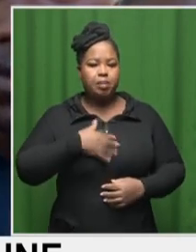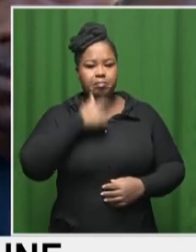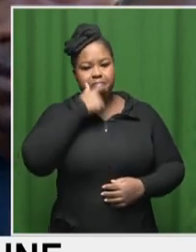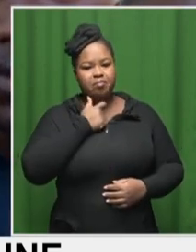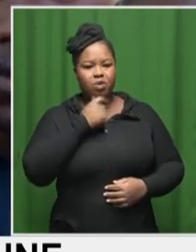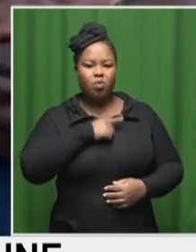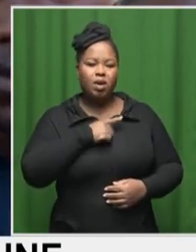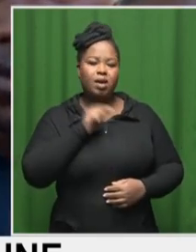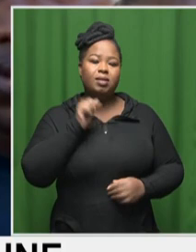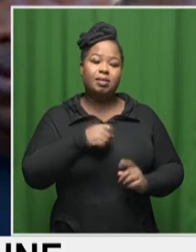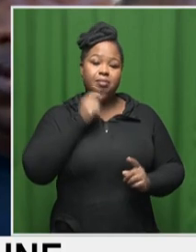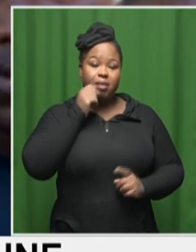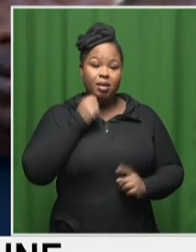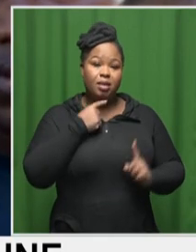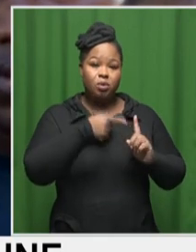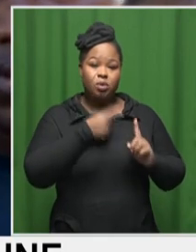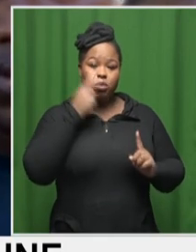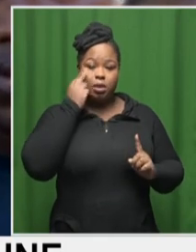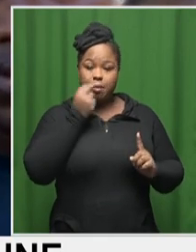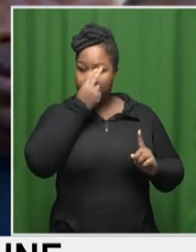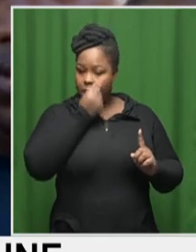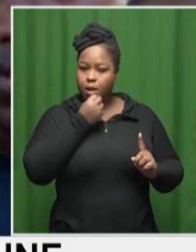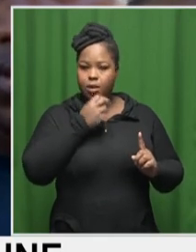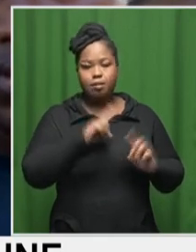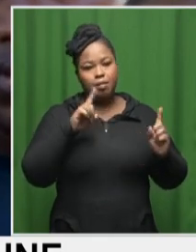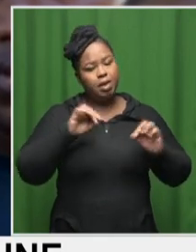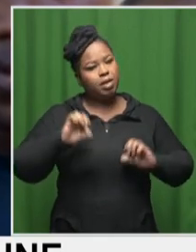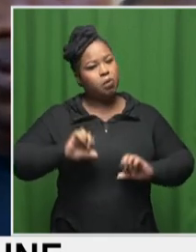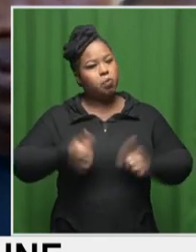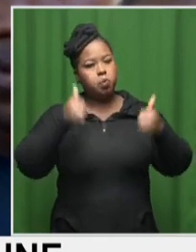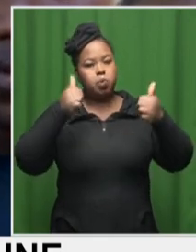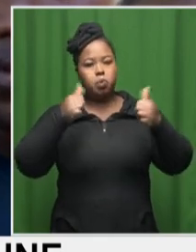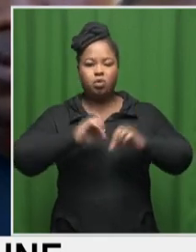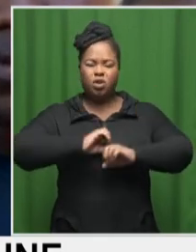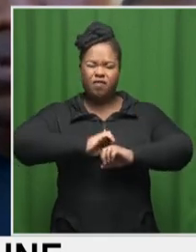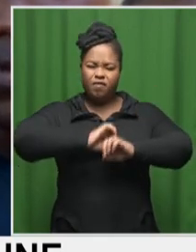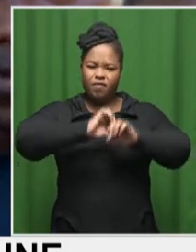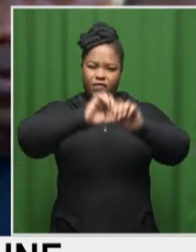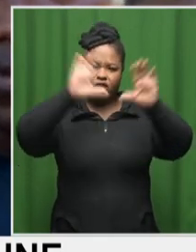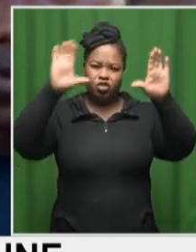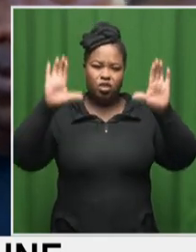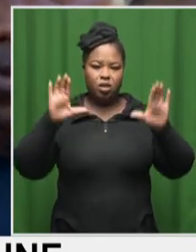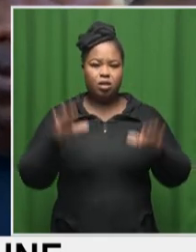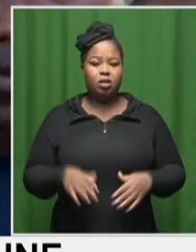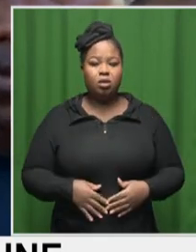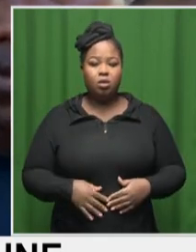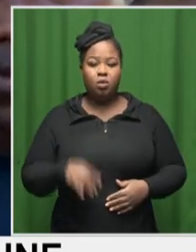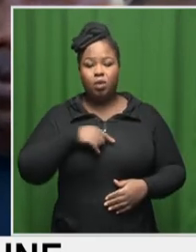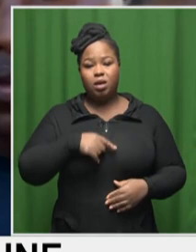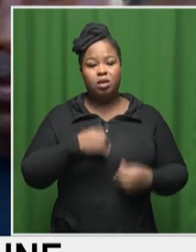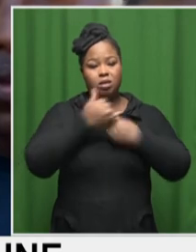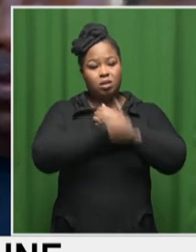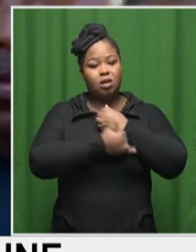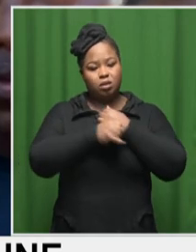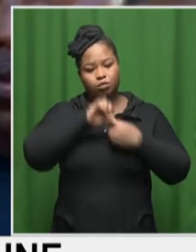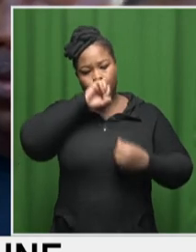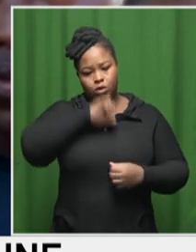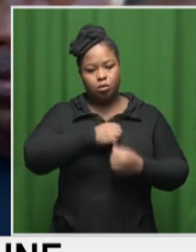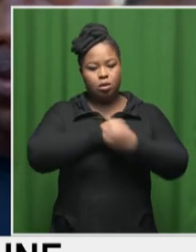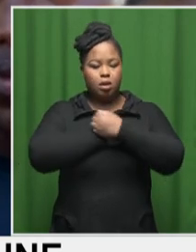he was blind, he had a great vision as you had. This man really loved his nation,